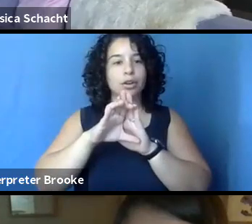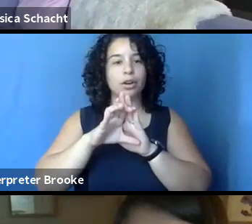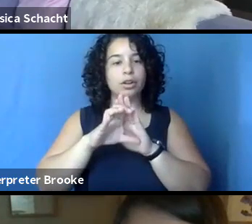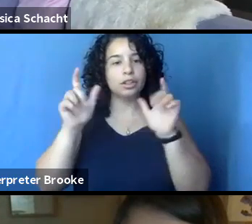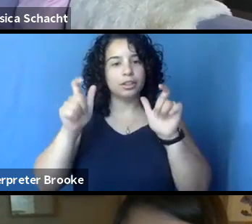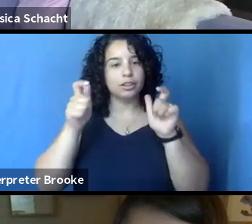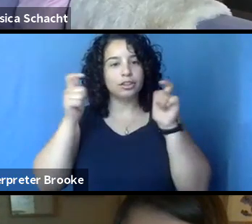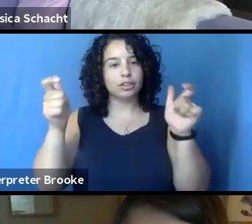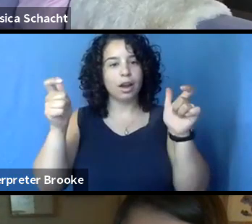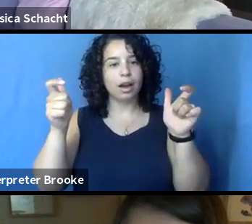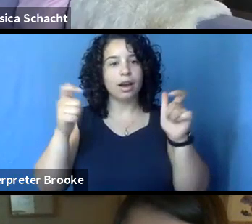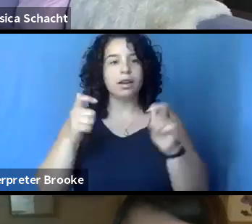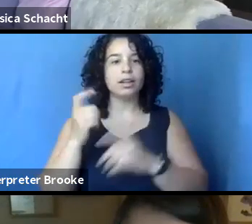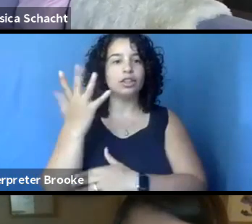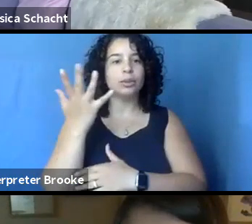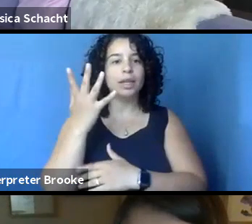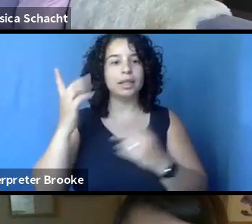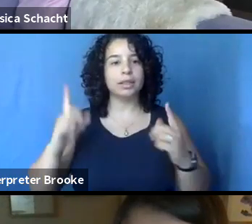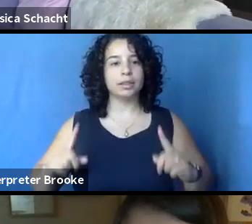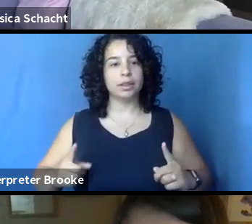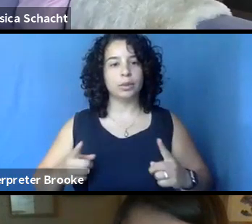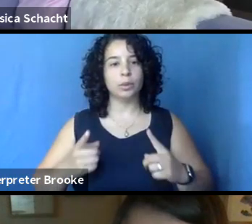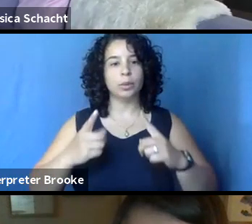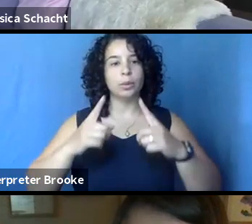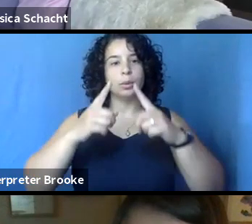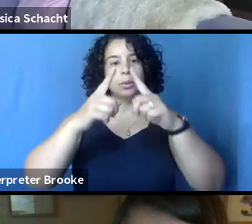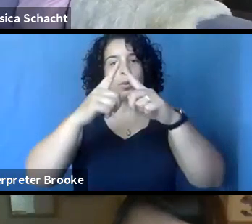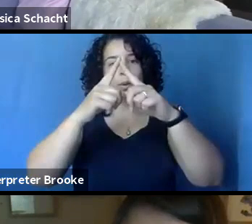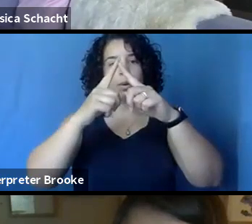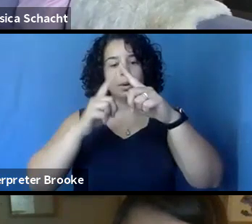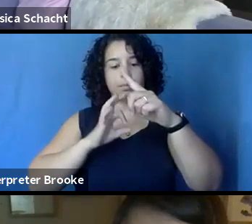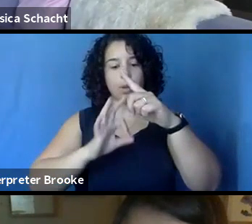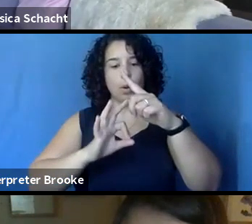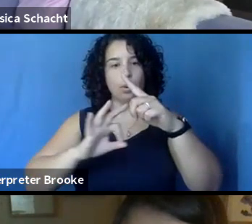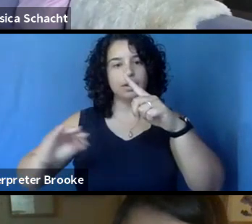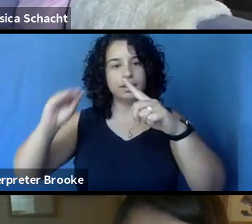picture of two trees coming together with the sun peeking out between them.